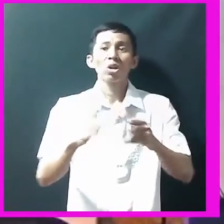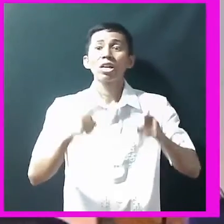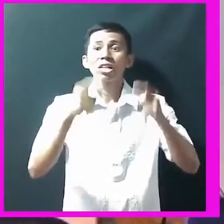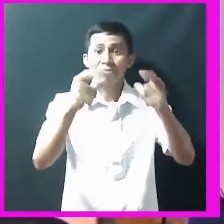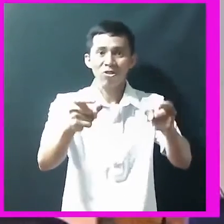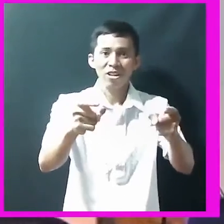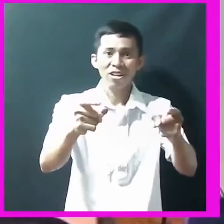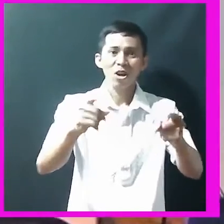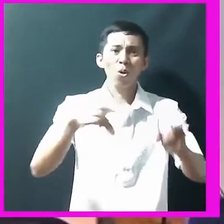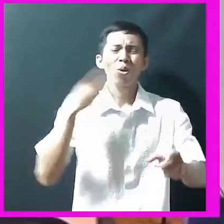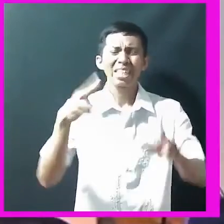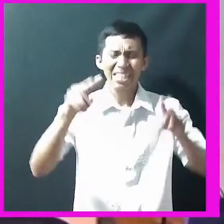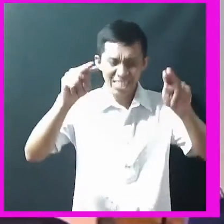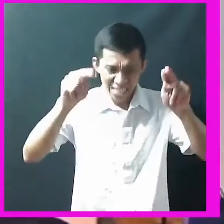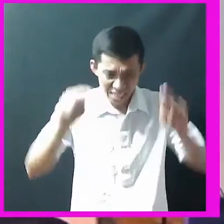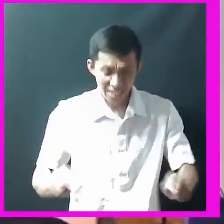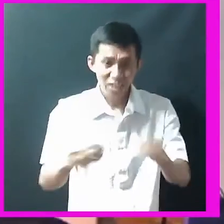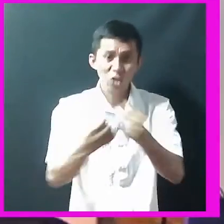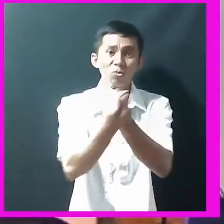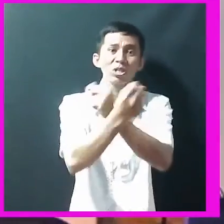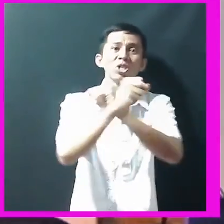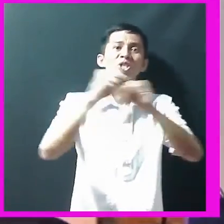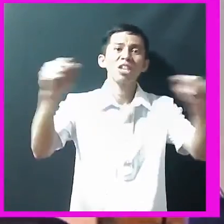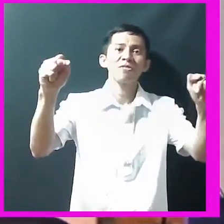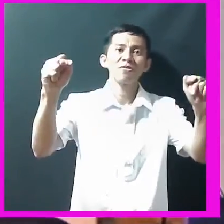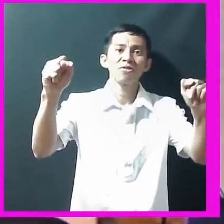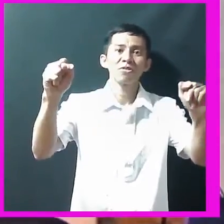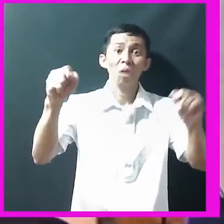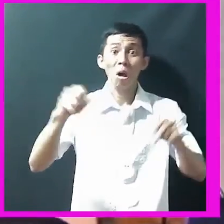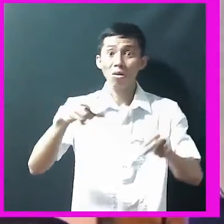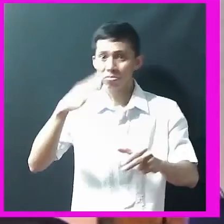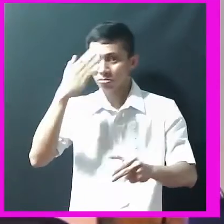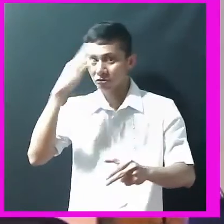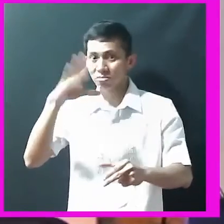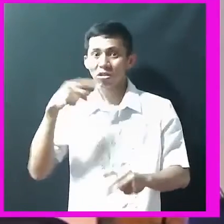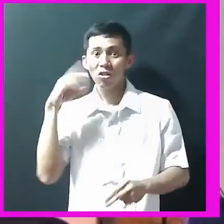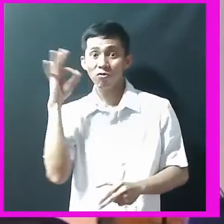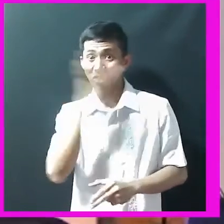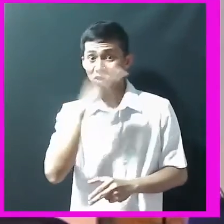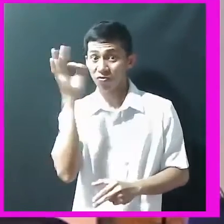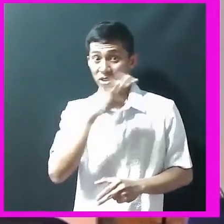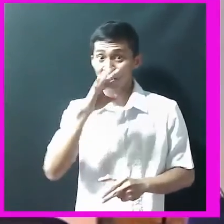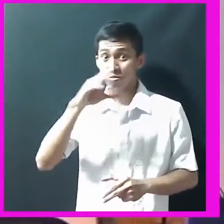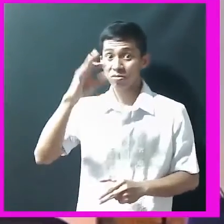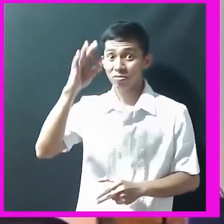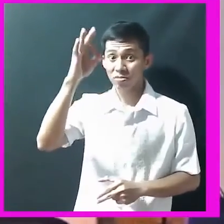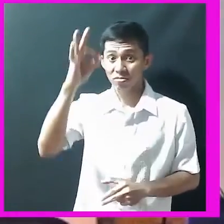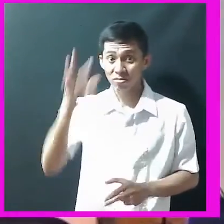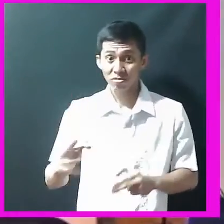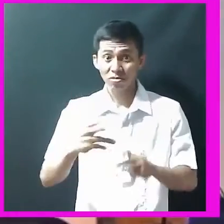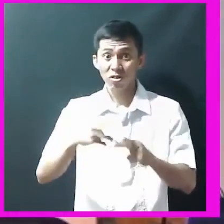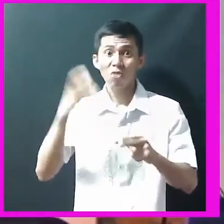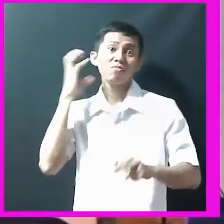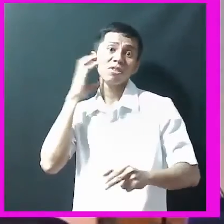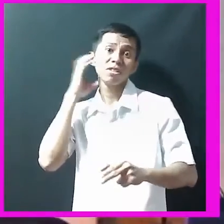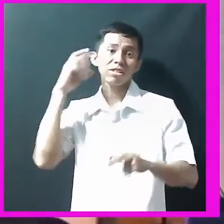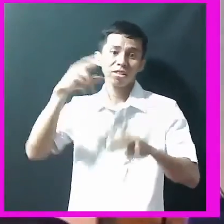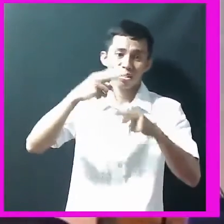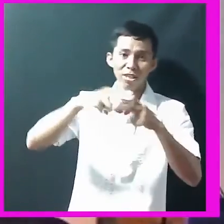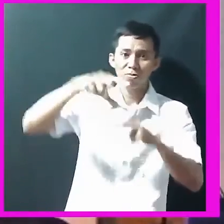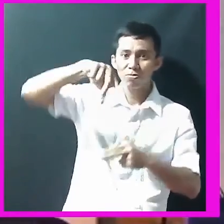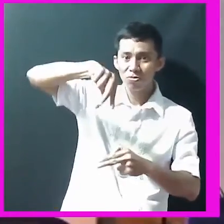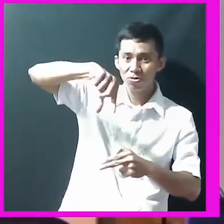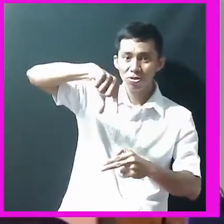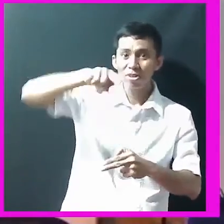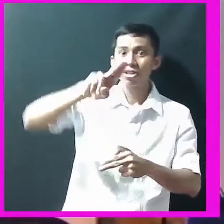whereby we must be saved. Kibuloy. Dile. Jesus Christ.